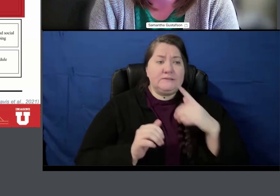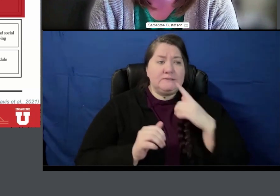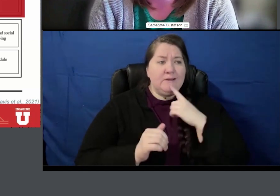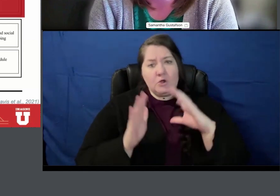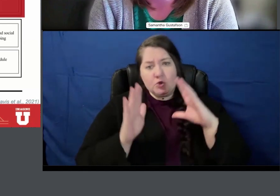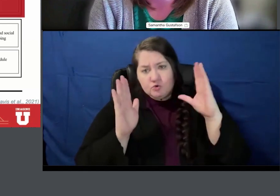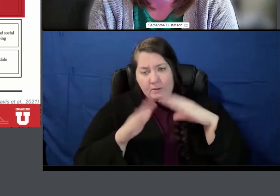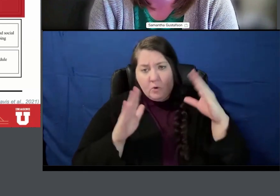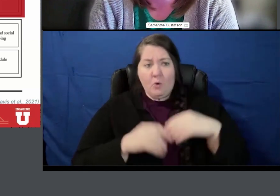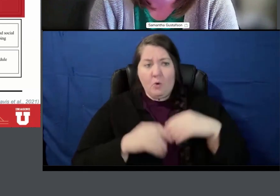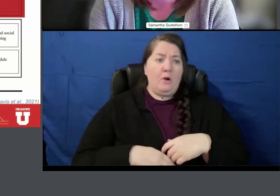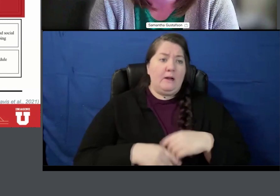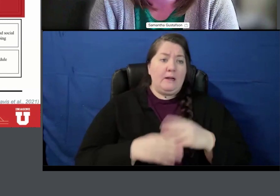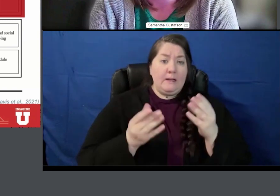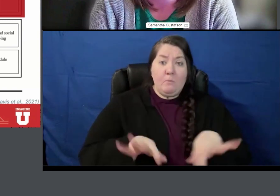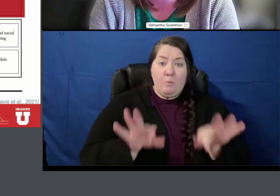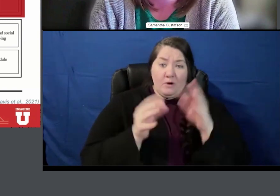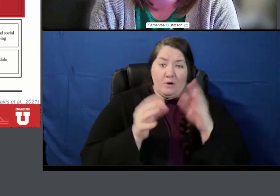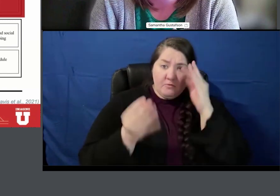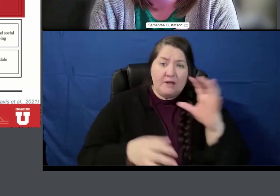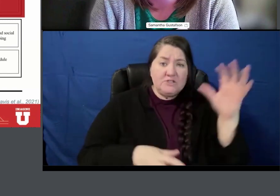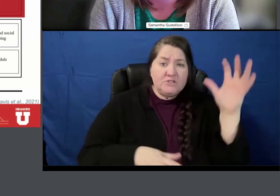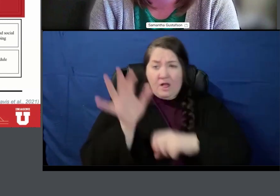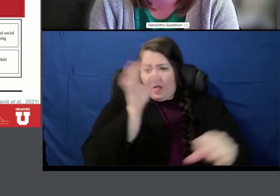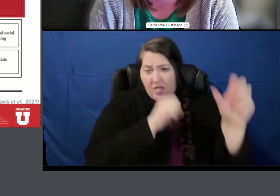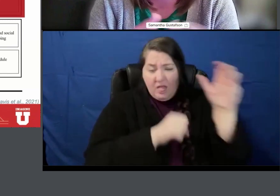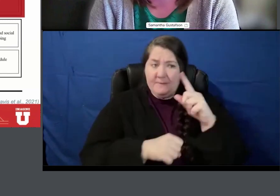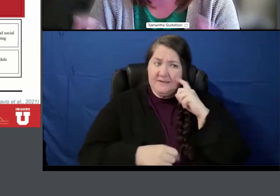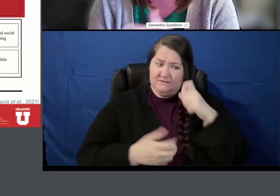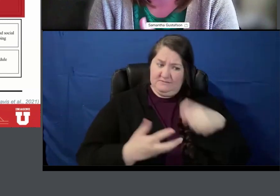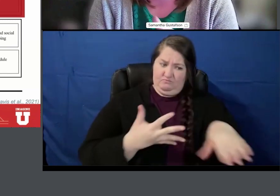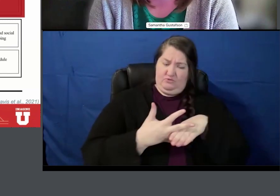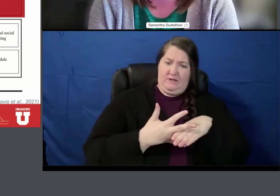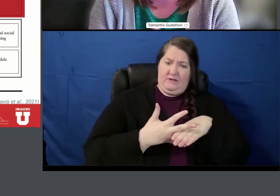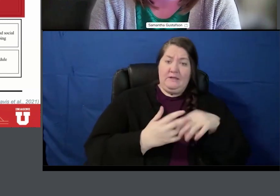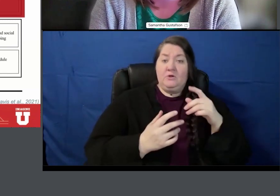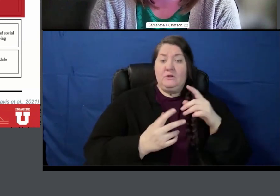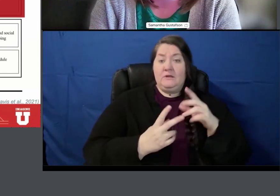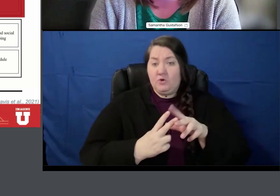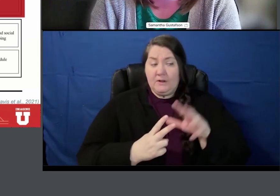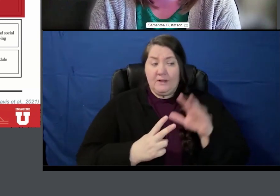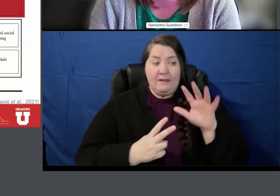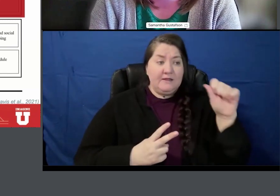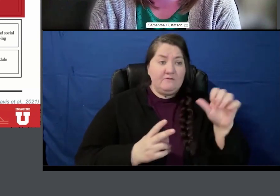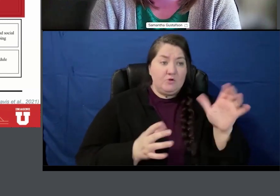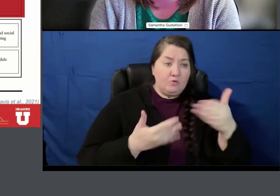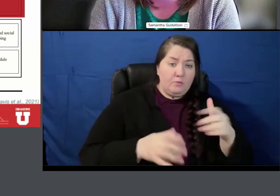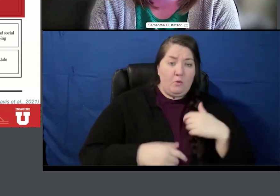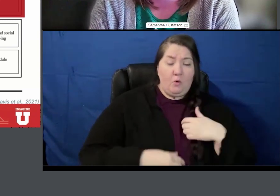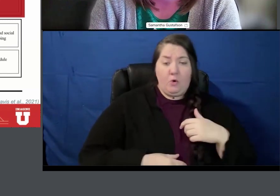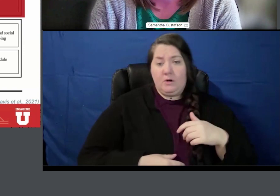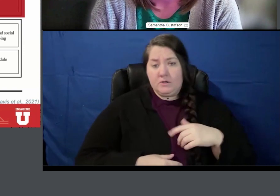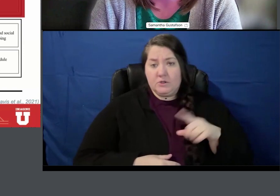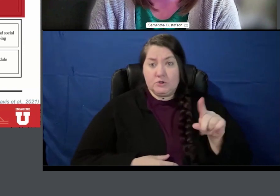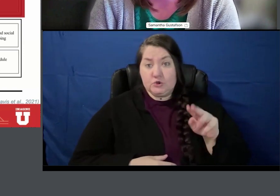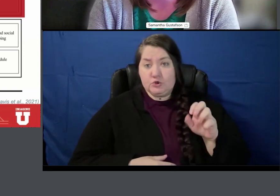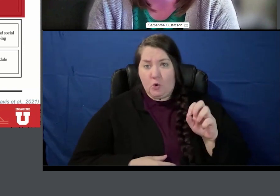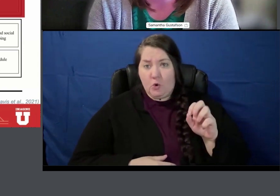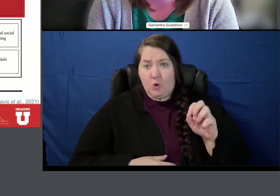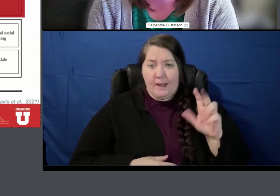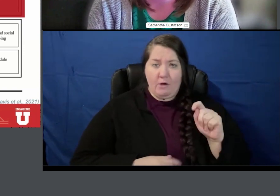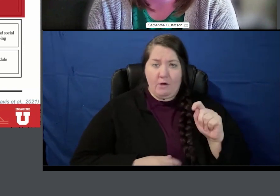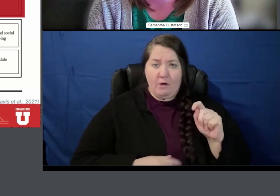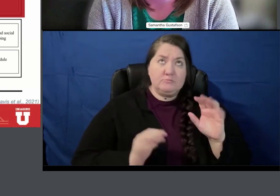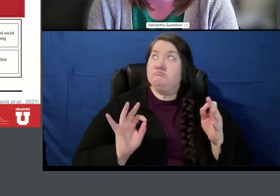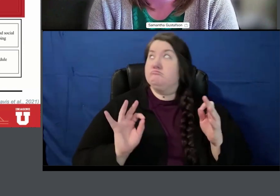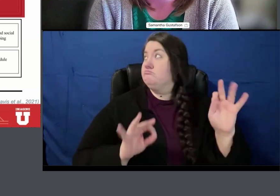or missing important information if they took a listening break, either by leaving the room or choosing to zone out themselves. And then, of course,